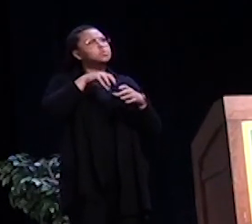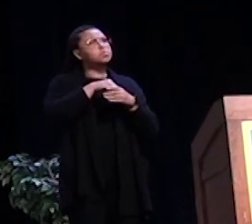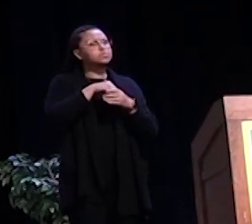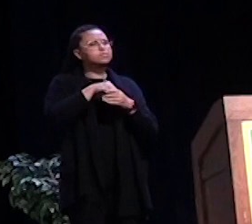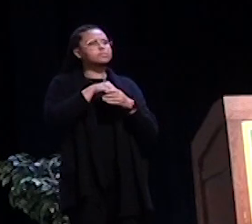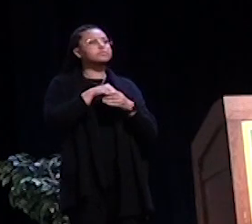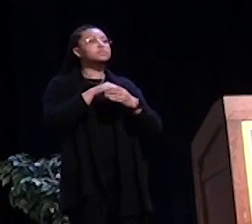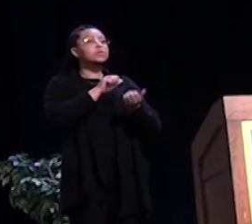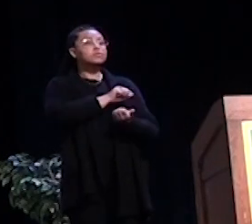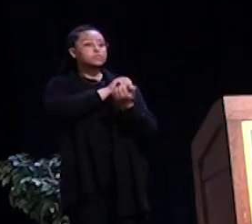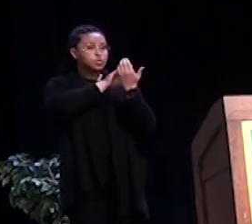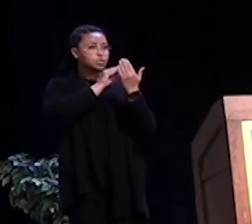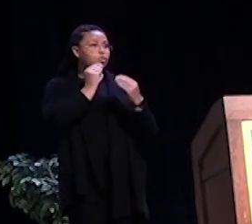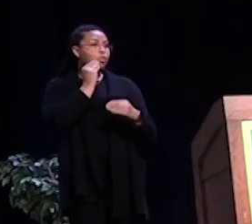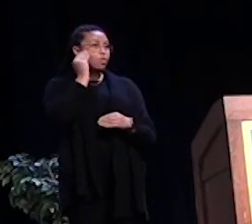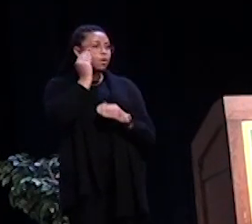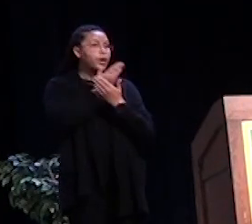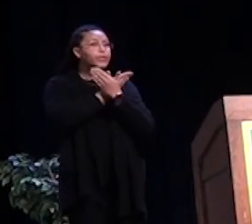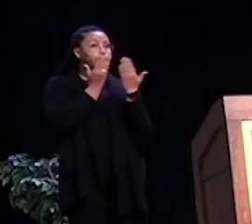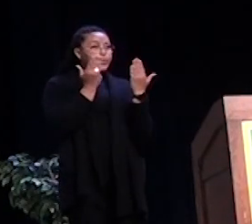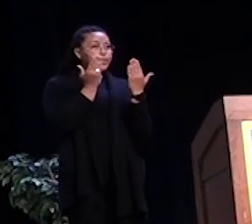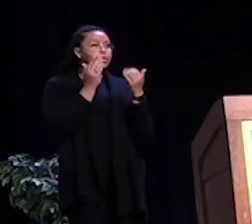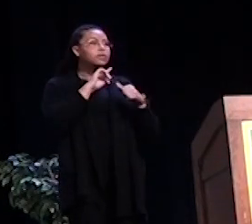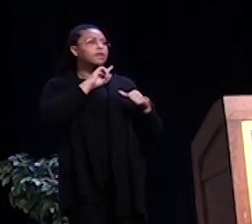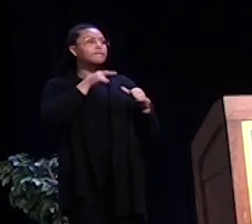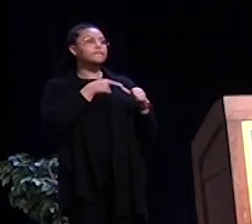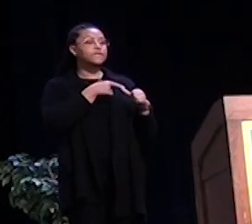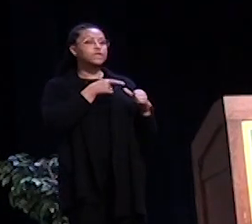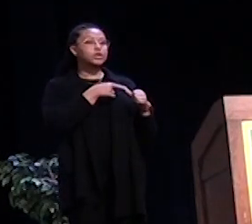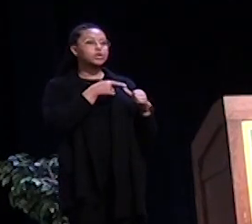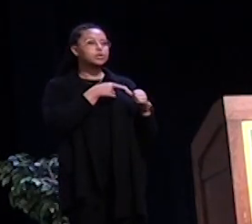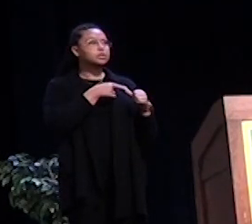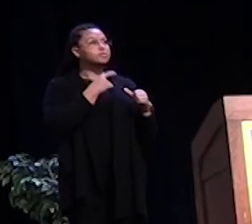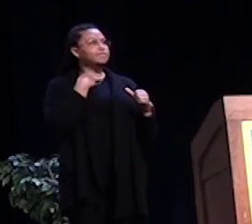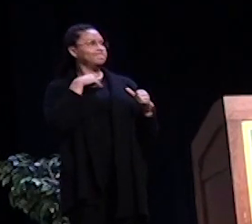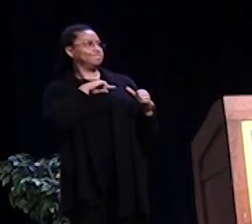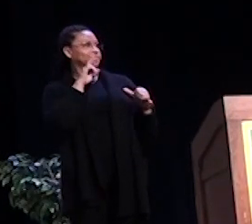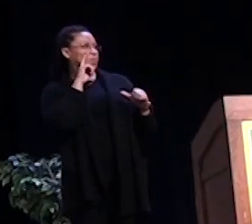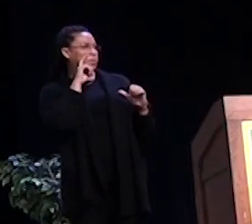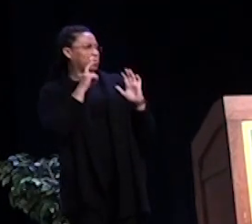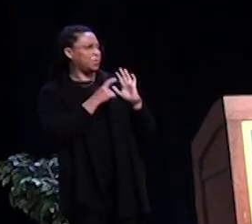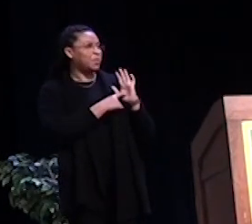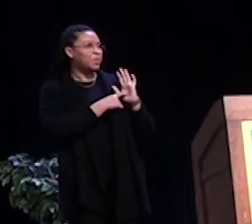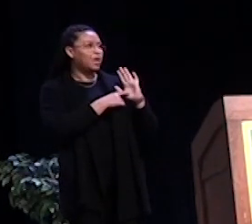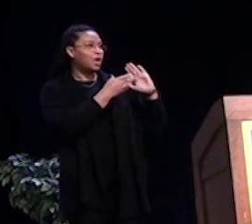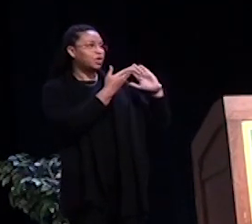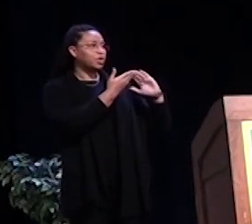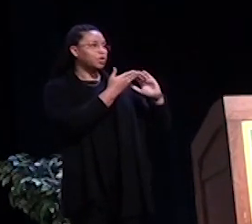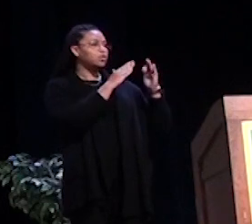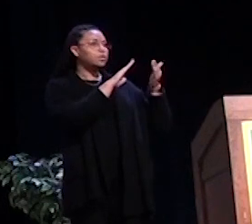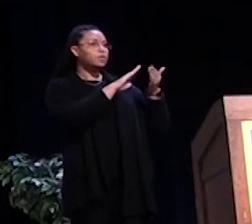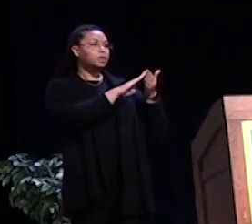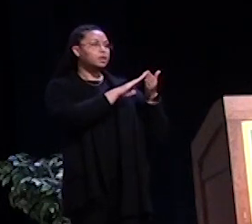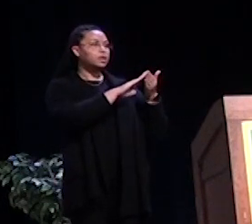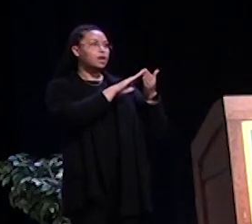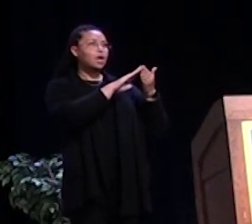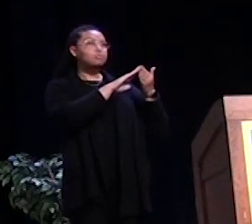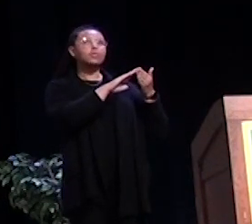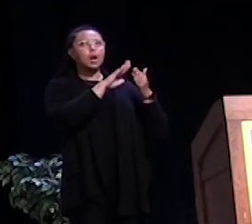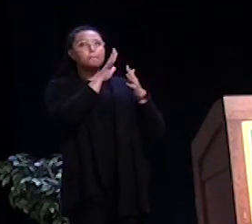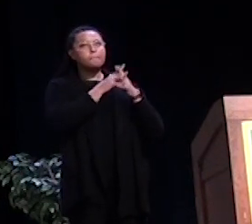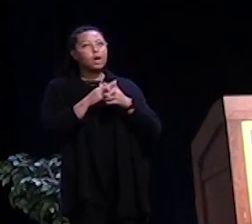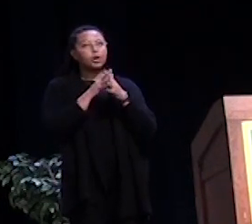for addressing homelessness, one of the first things that we have realized as a community and nationally too, not just us, is